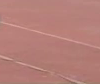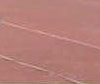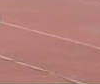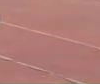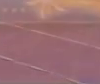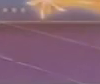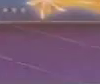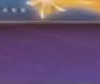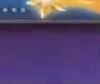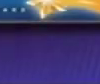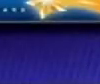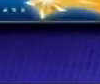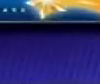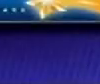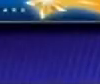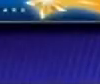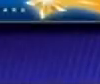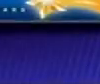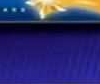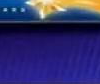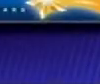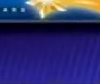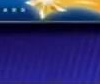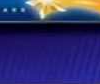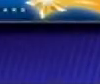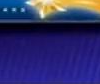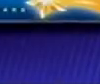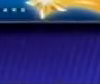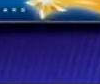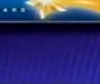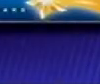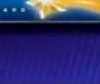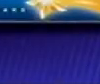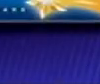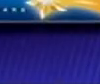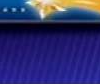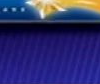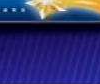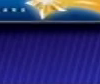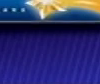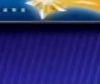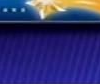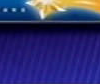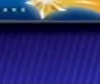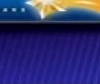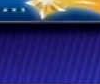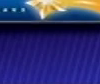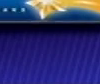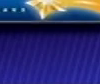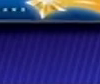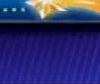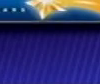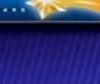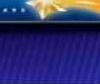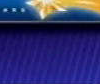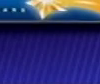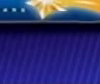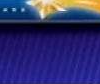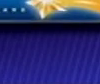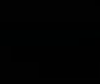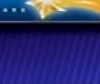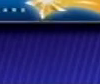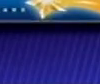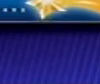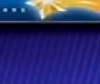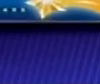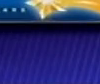sinner must repent and turn away from his sins. Surrender your life totally to for Jesus. And if you are already a friend of Jesus,